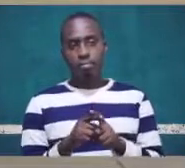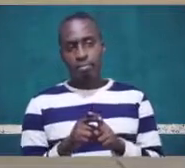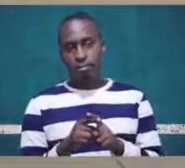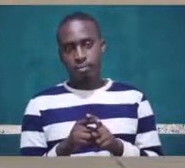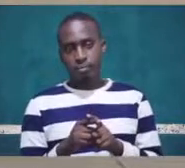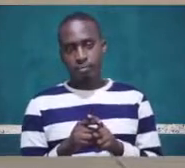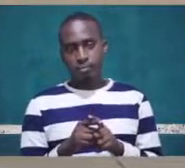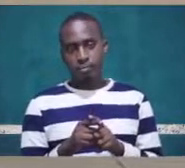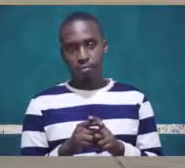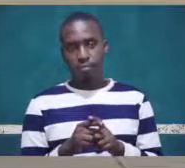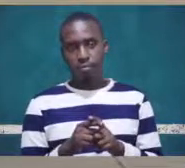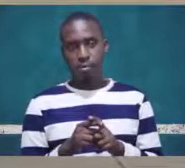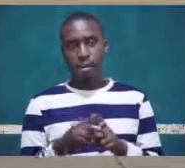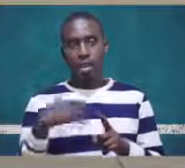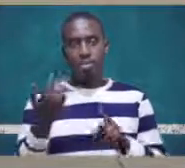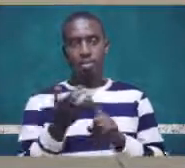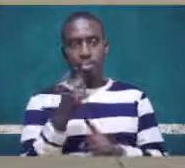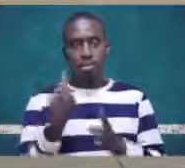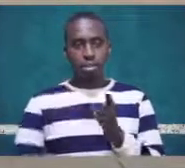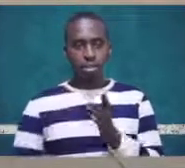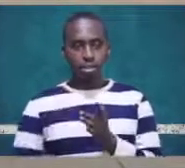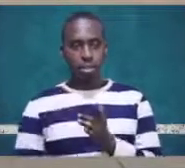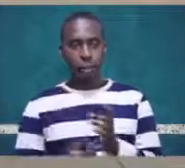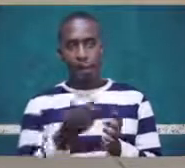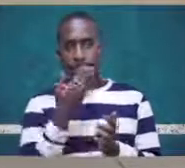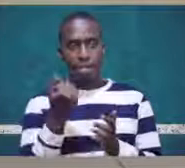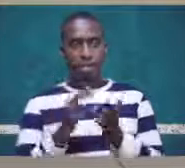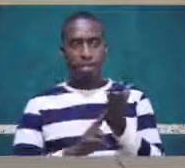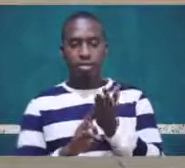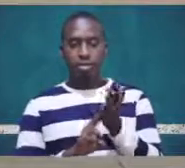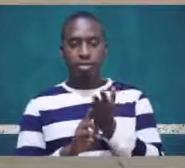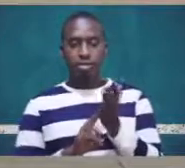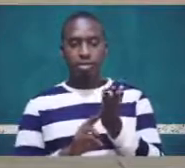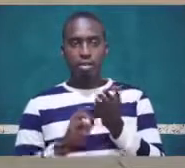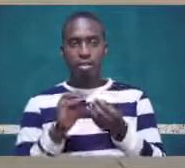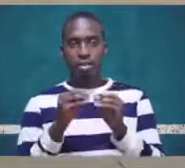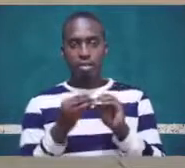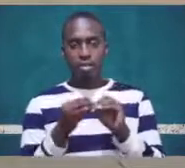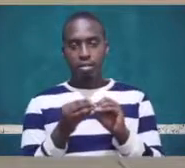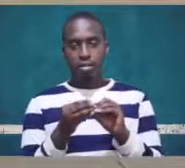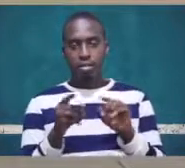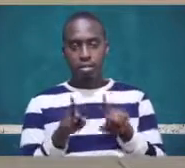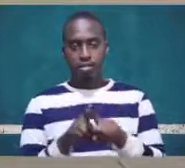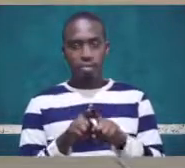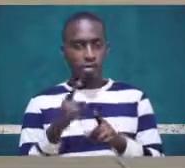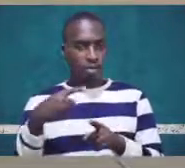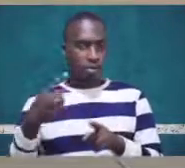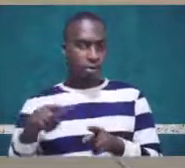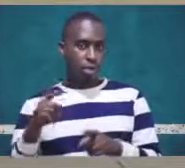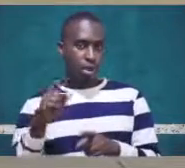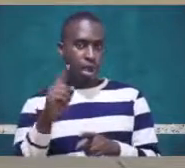times 18. What do you get? It's better to use a calculator so that you may not commit any mistake.